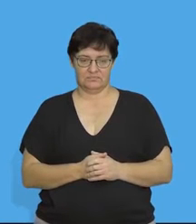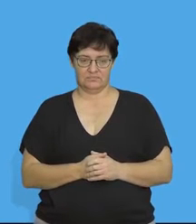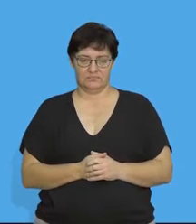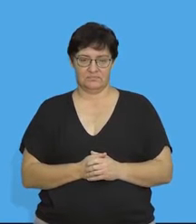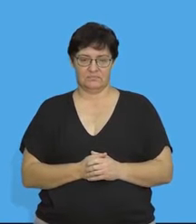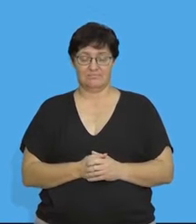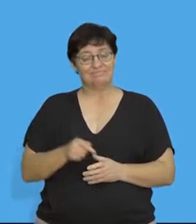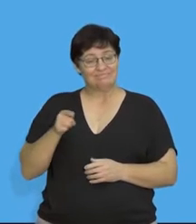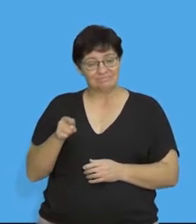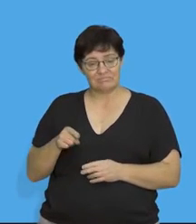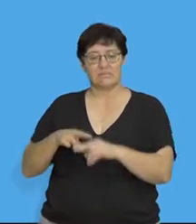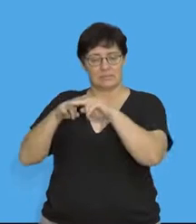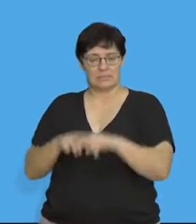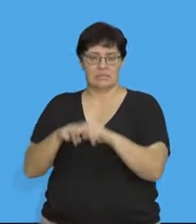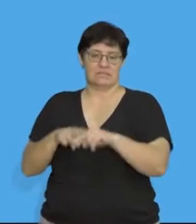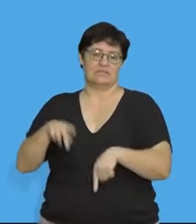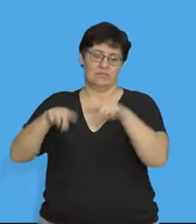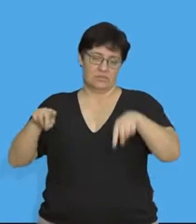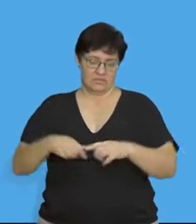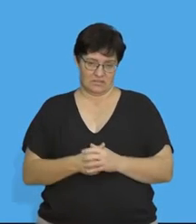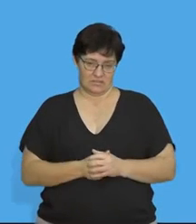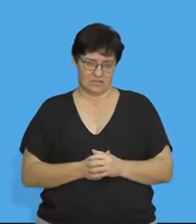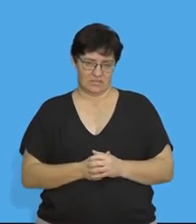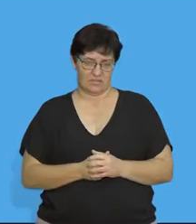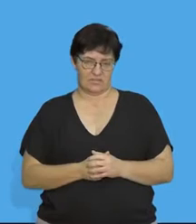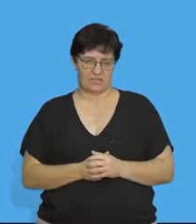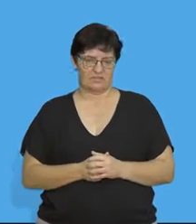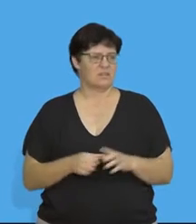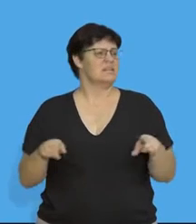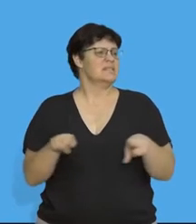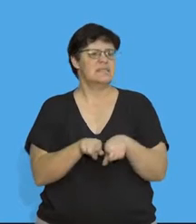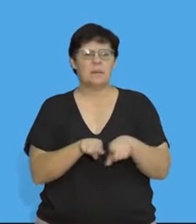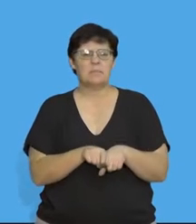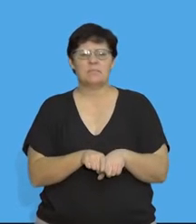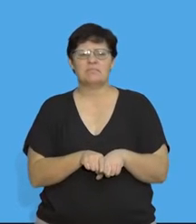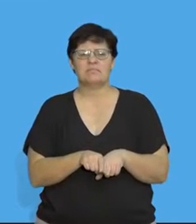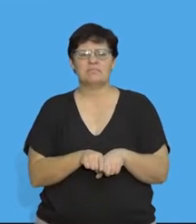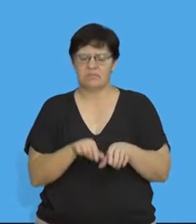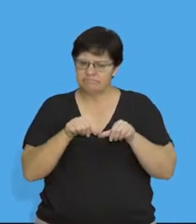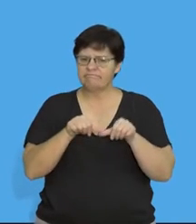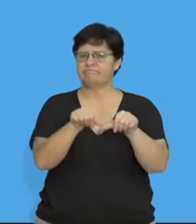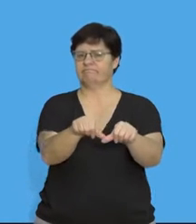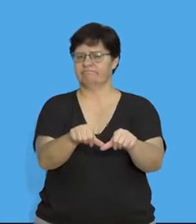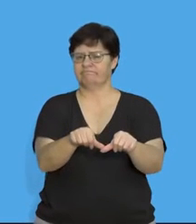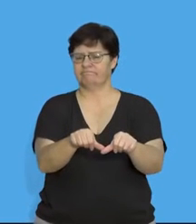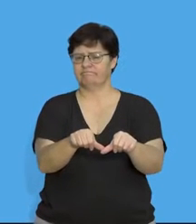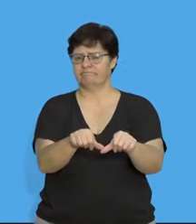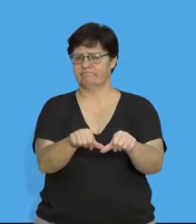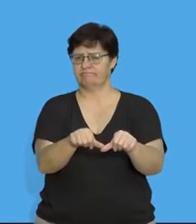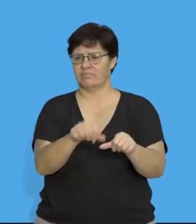is the dependent variable. Now there are also things that stay the same. These are constants.